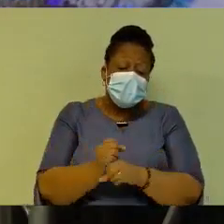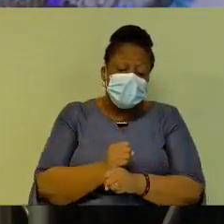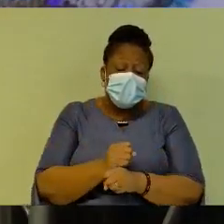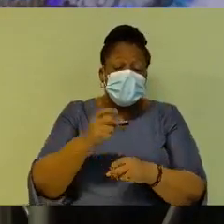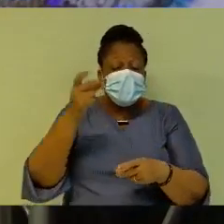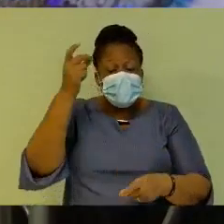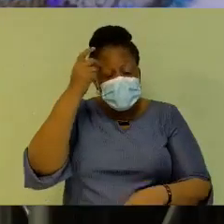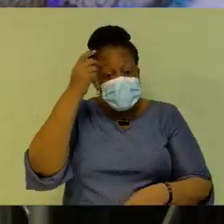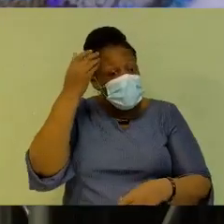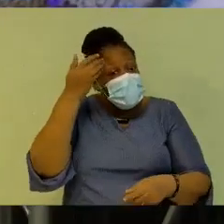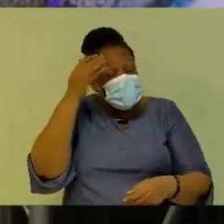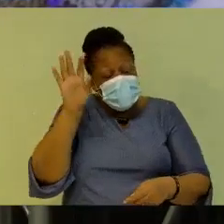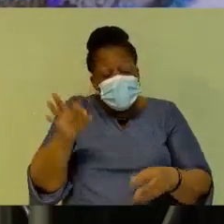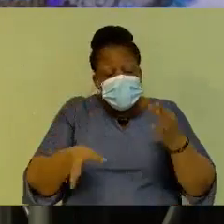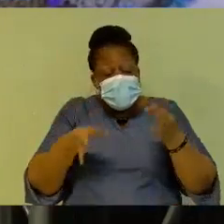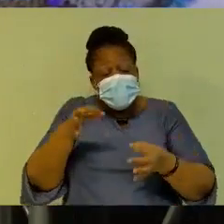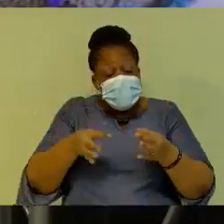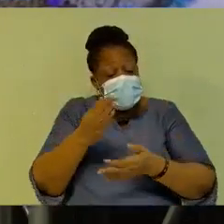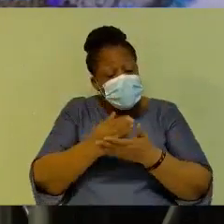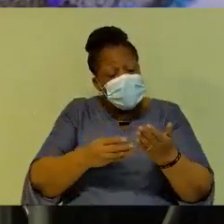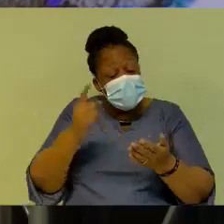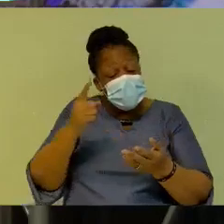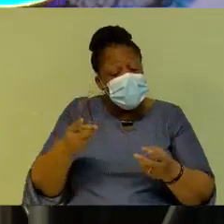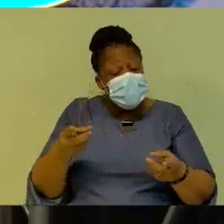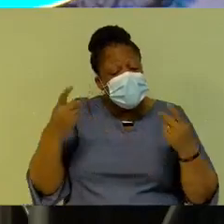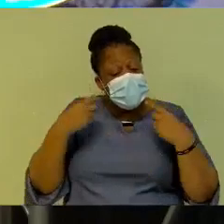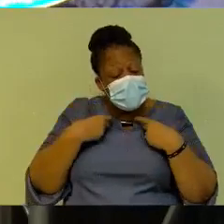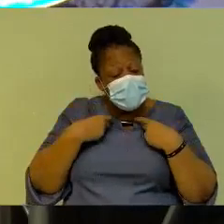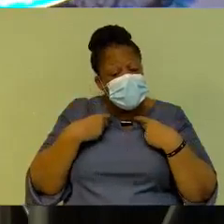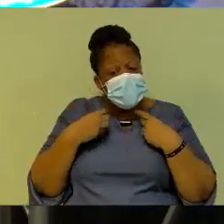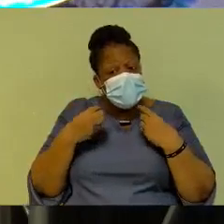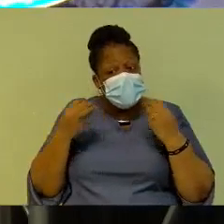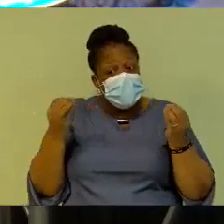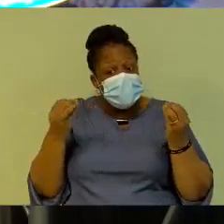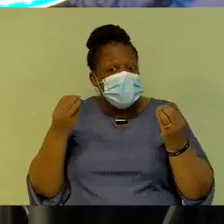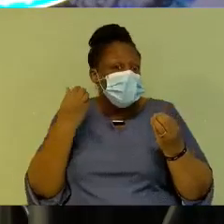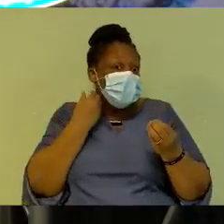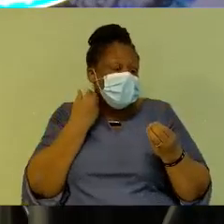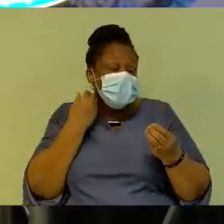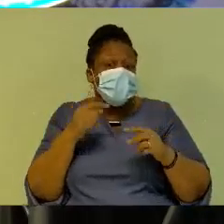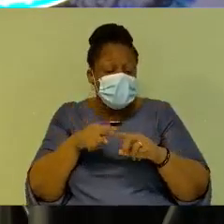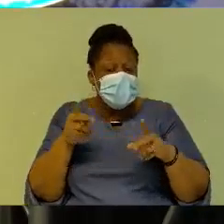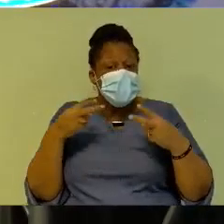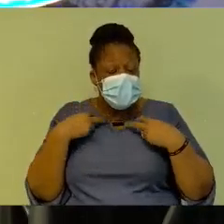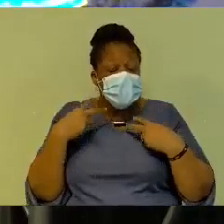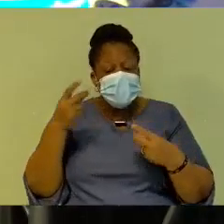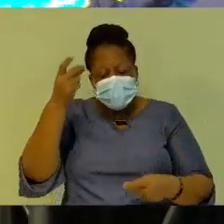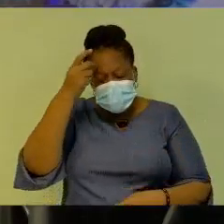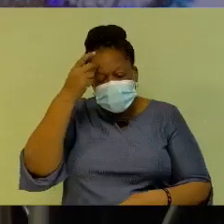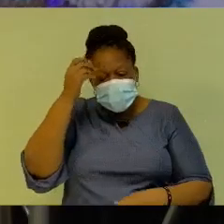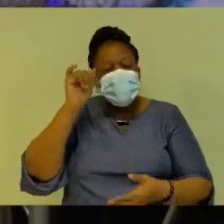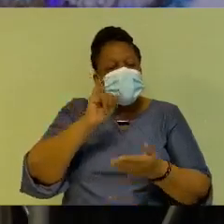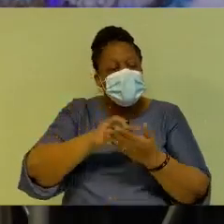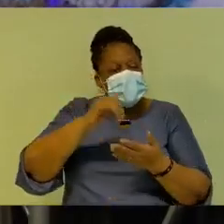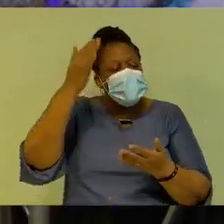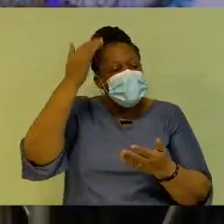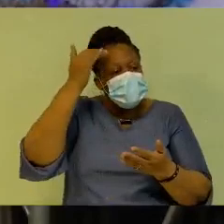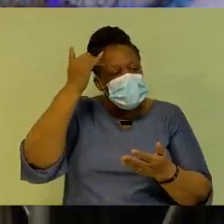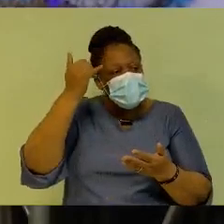there are one or two persons out there who are asymptomatic carriers who can spread the disease. And that's one of the reasons why, even if